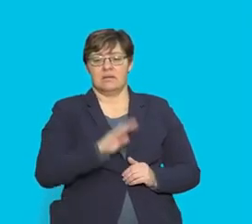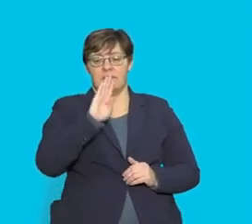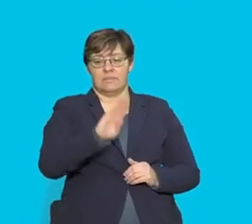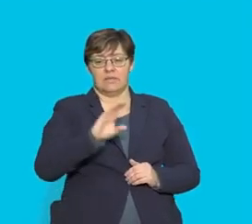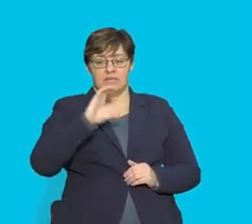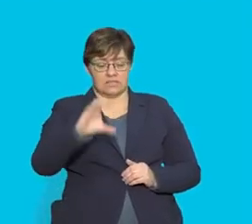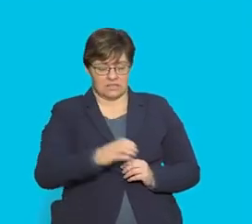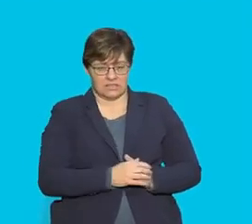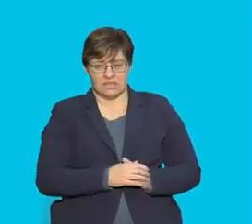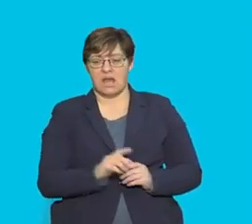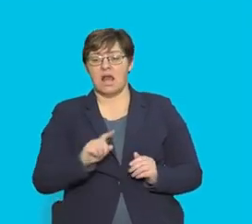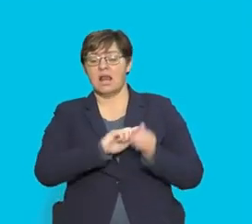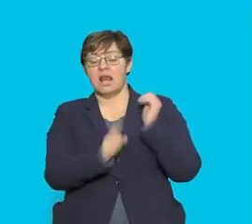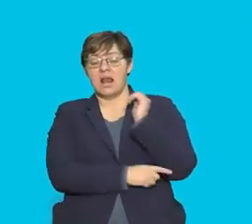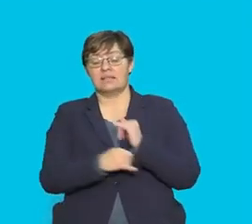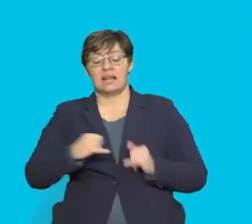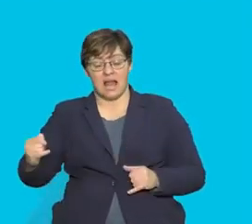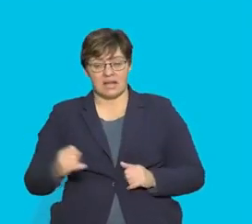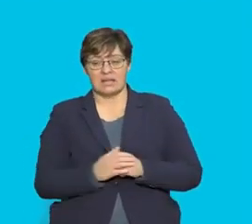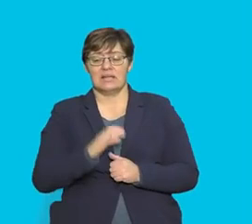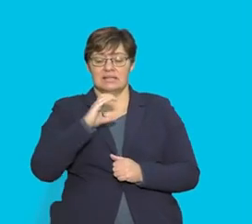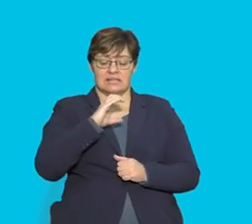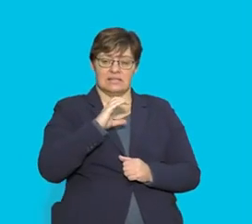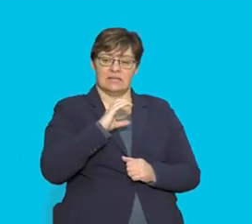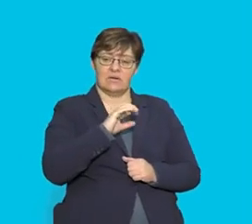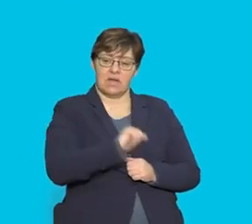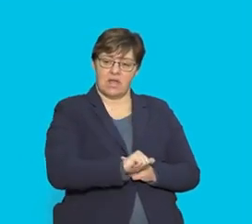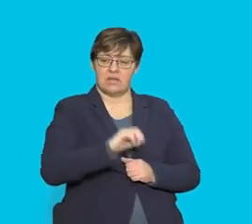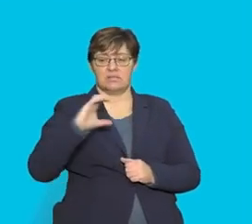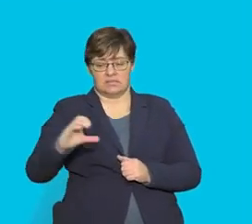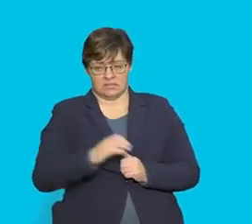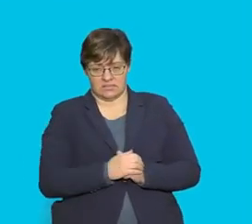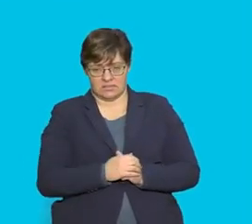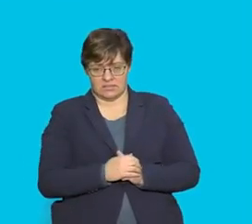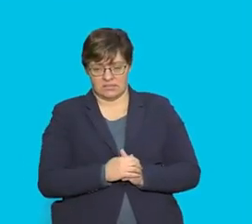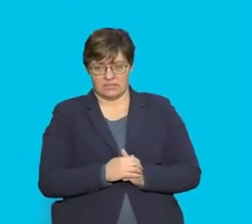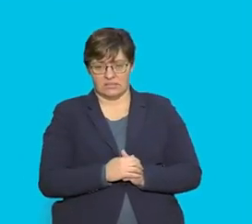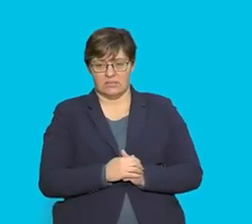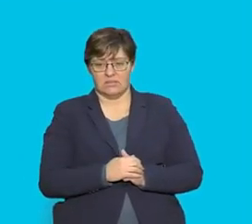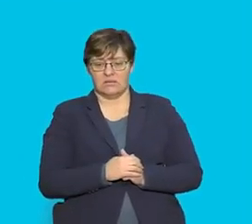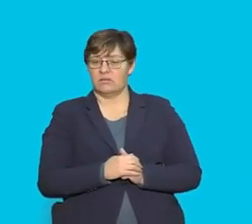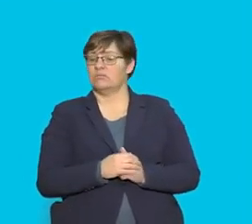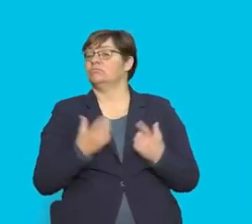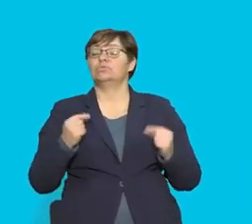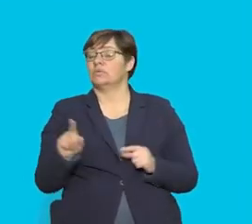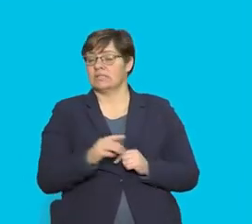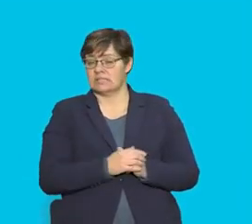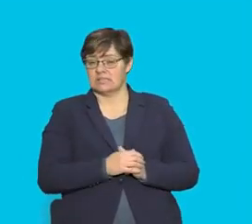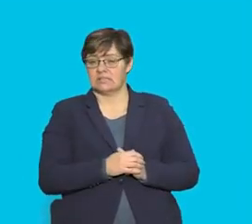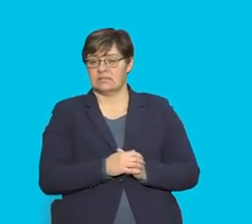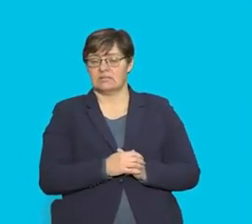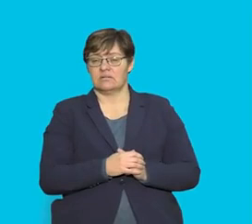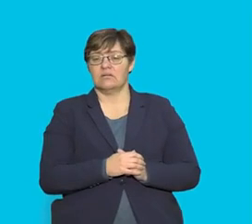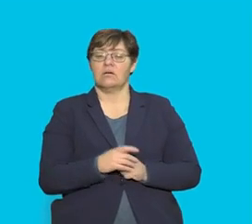B, C. Last line segment, let's call it A, C, right? And then what will we do? We